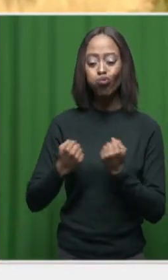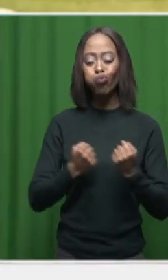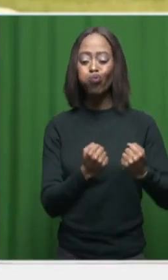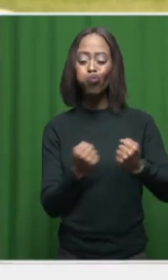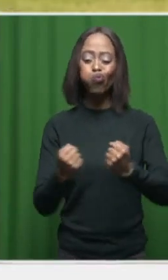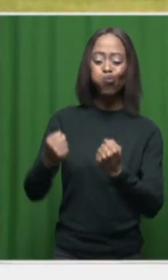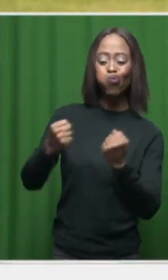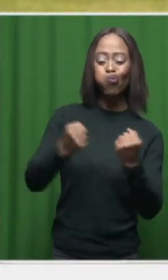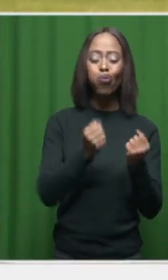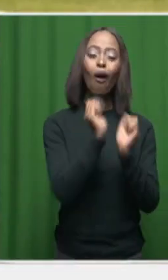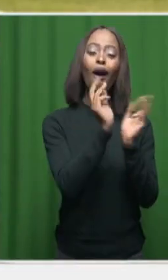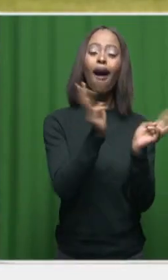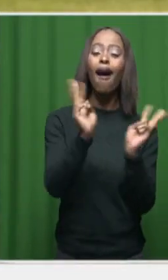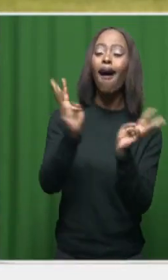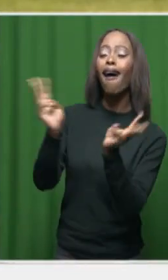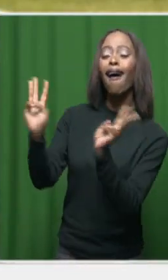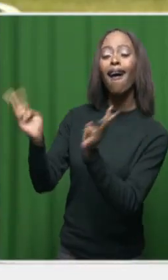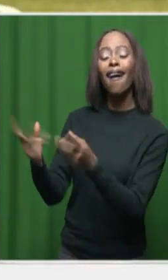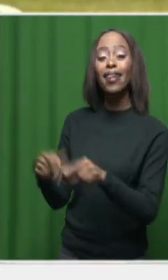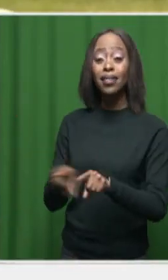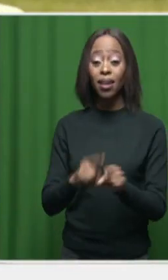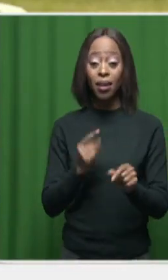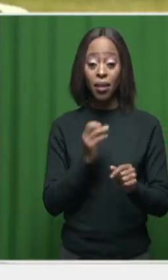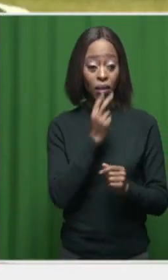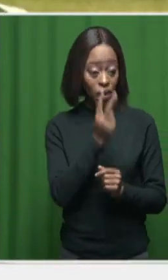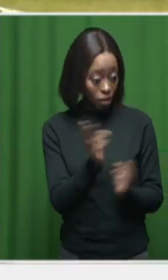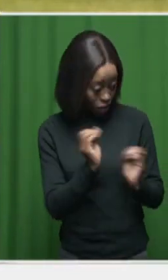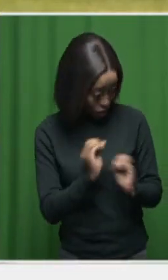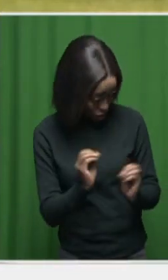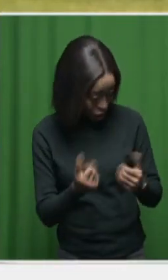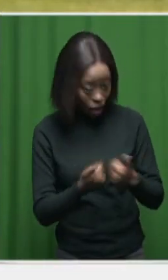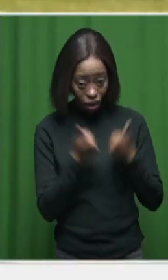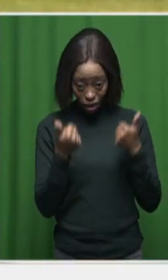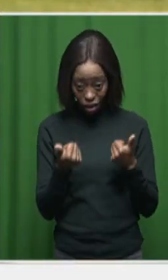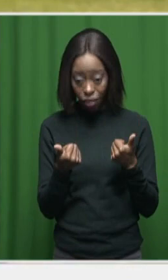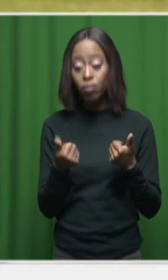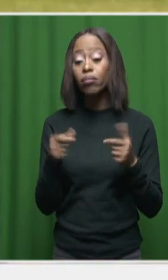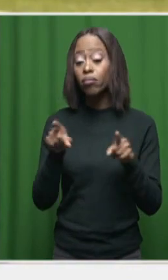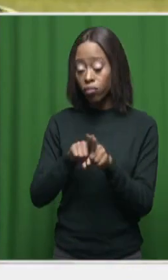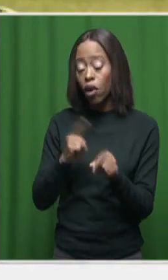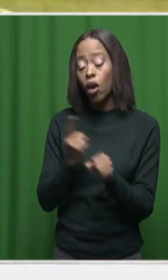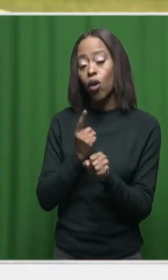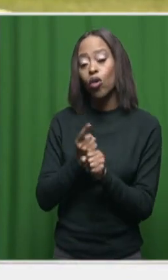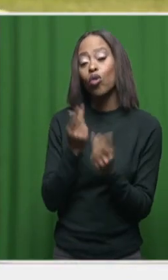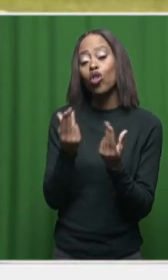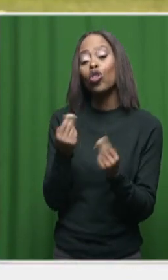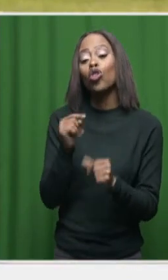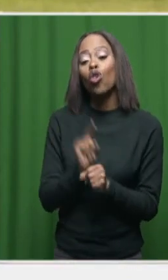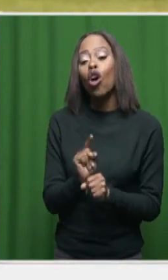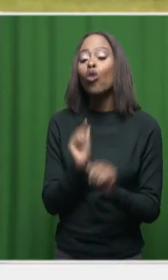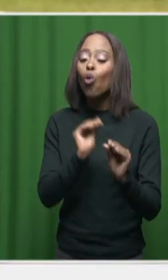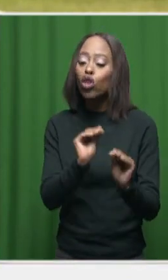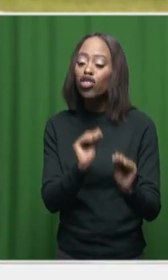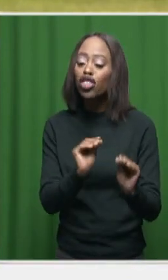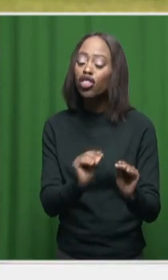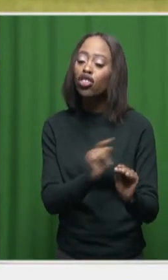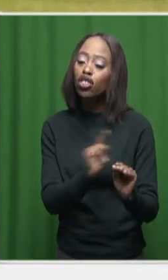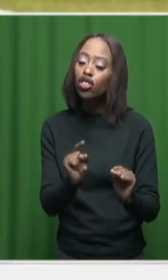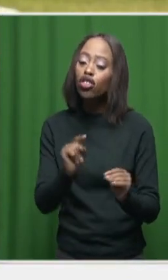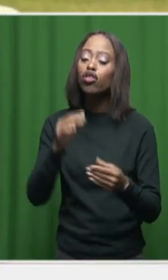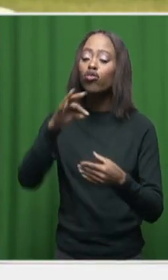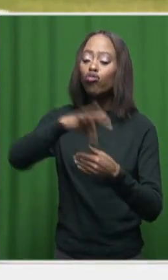game viewing. And then if also we don't see games on the quad bike, also we do also teaching people